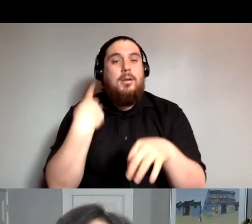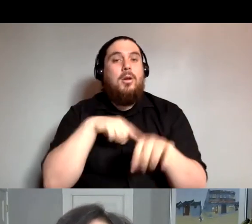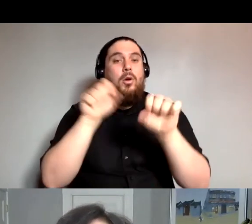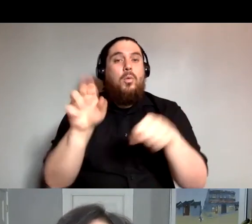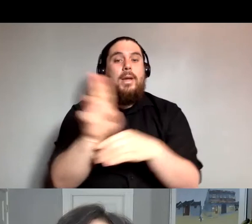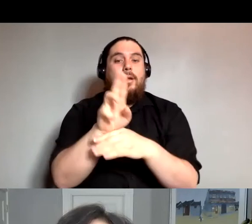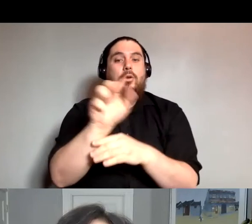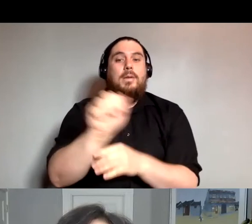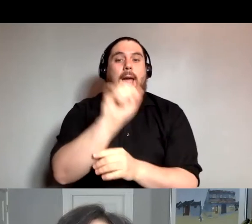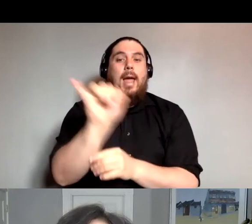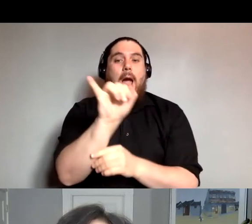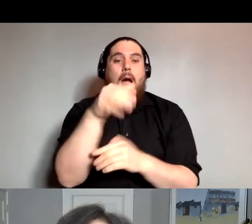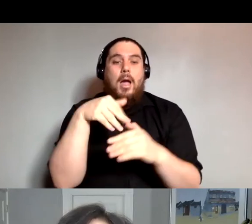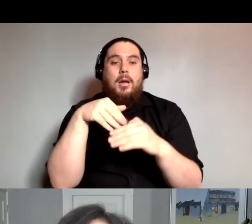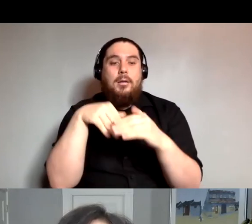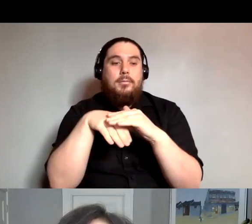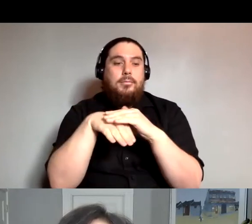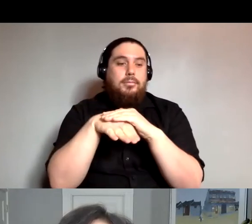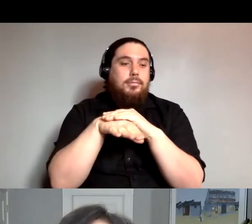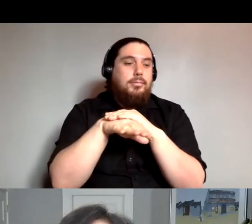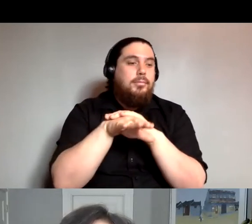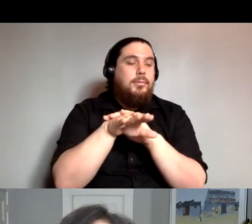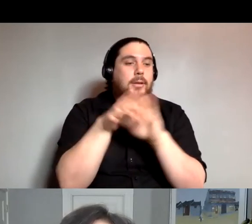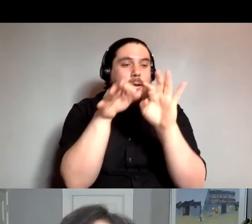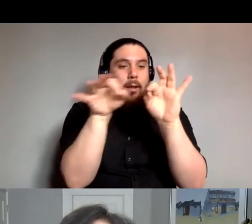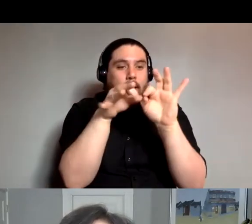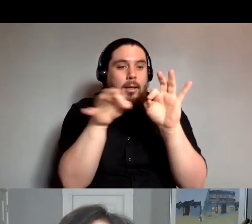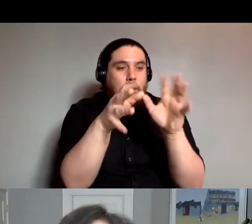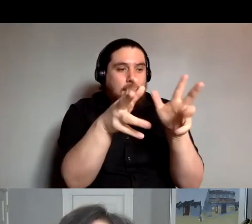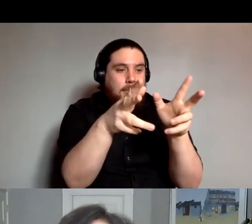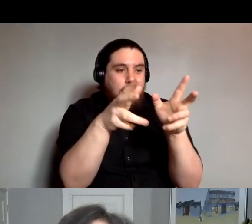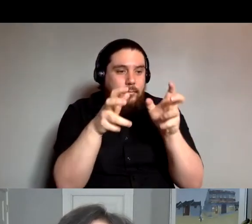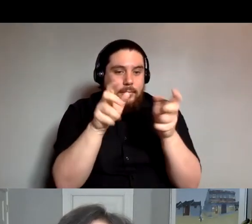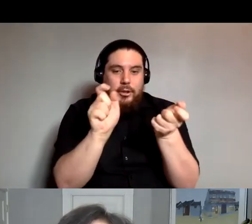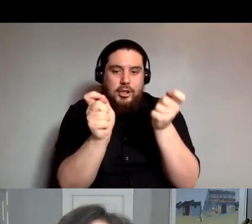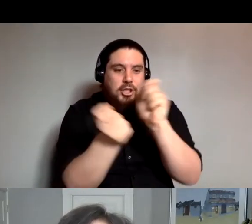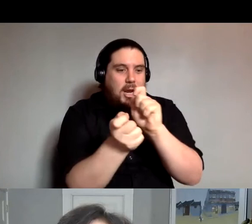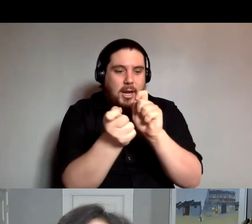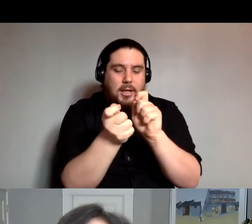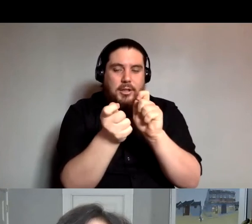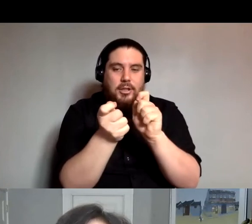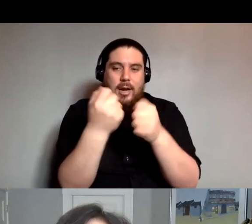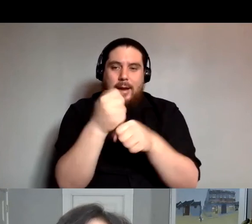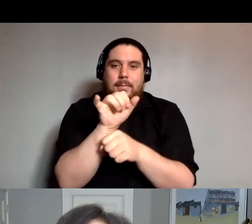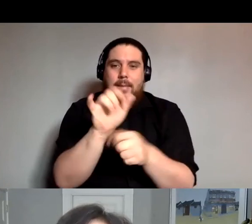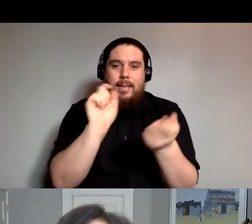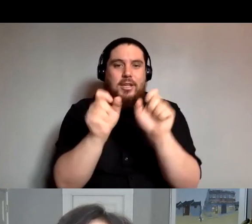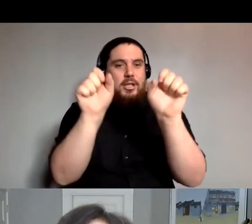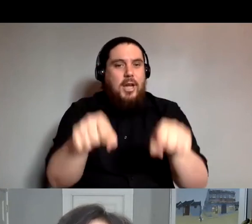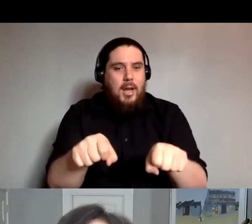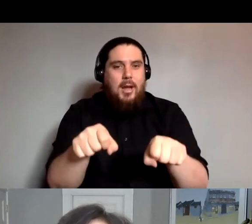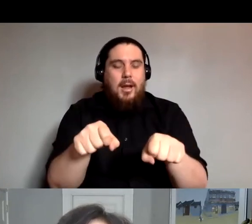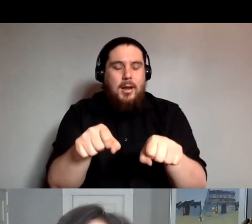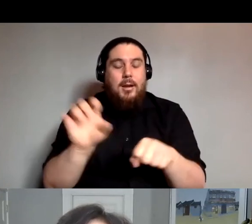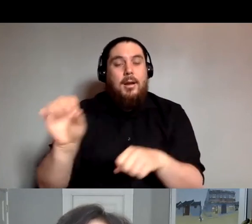and literally crawl the job descriptions and suggest changes and make them. The other things that we can